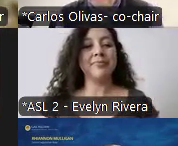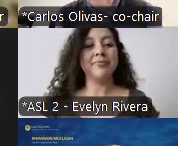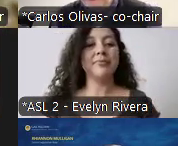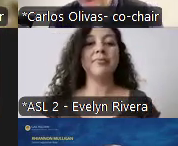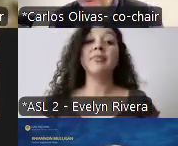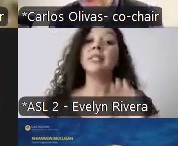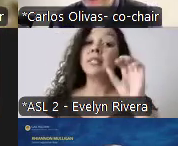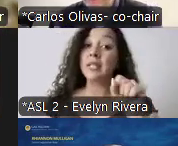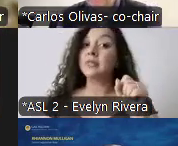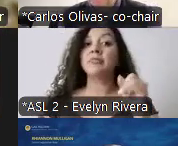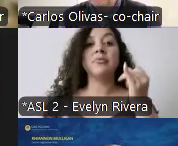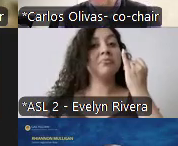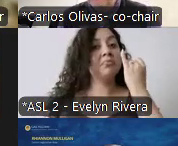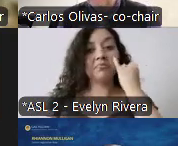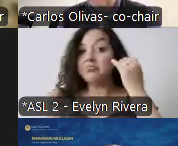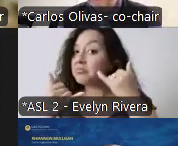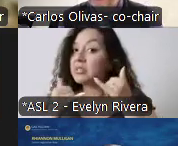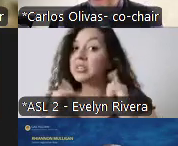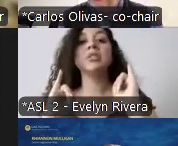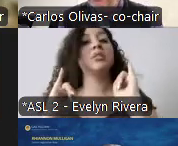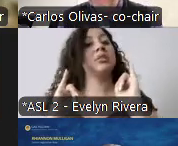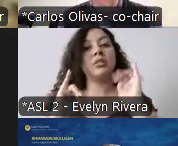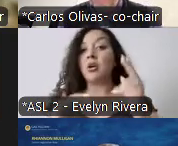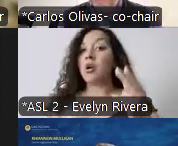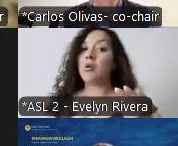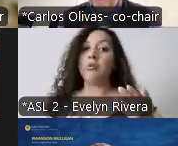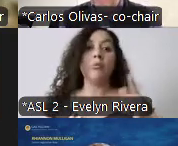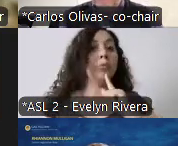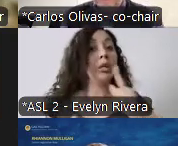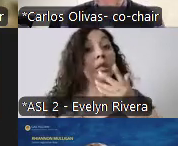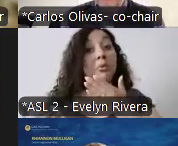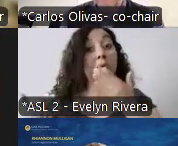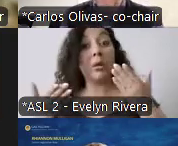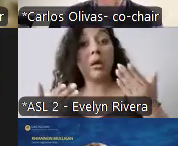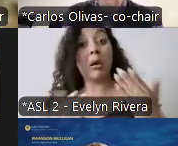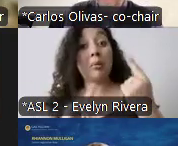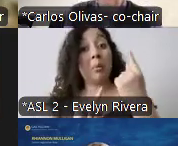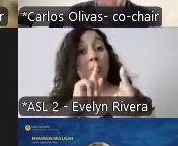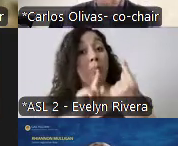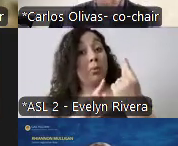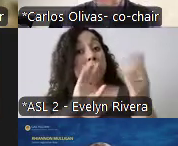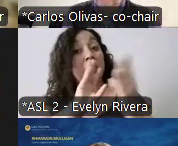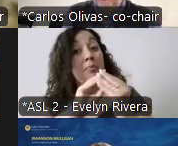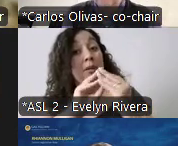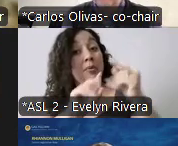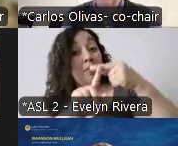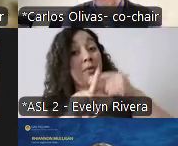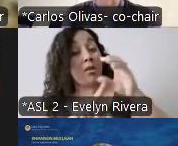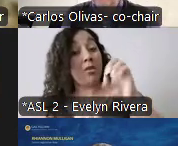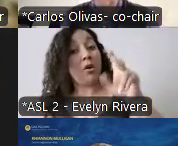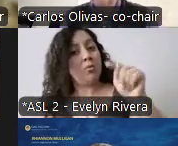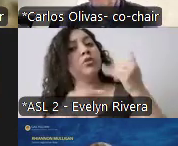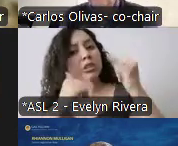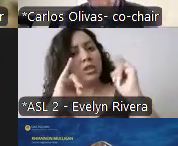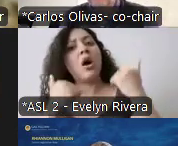Yeah, even if we do highly recommend having an in-person meeting in October, we will still have a